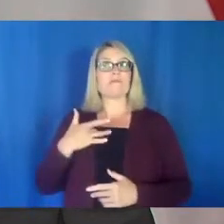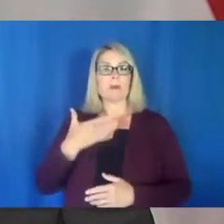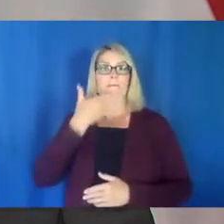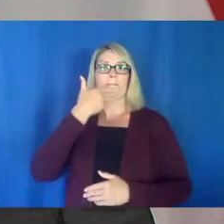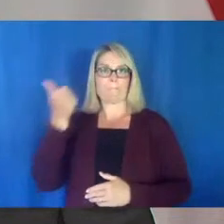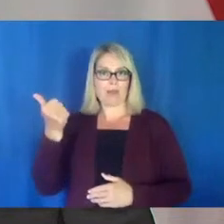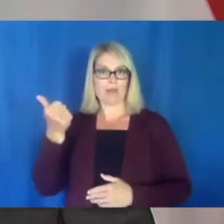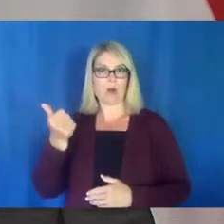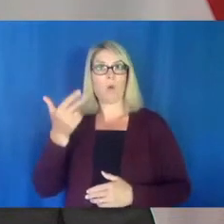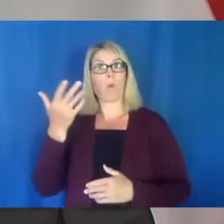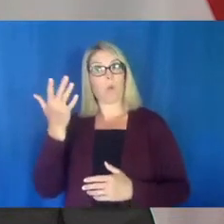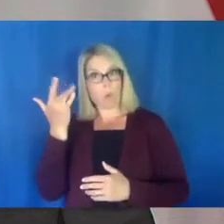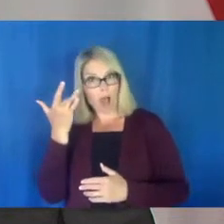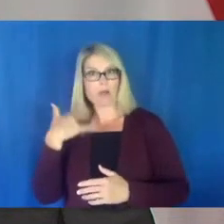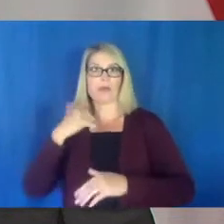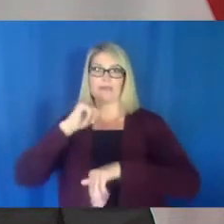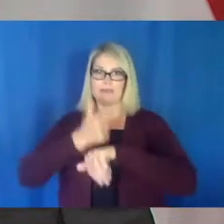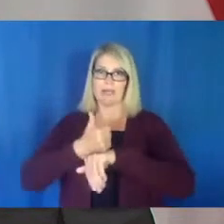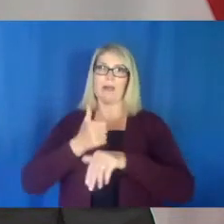are.